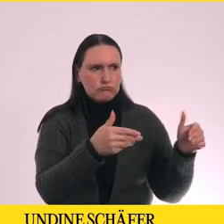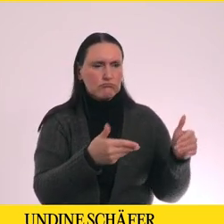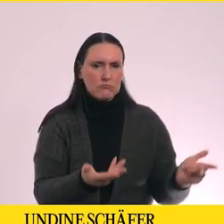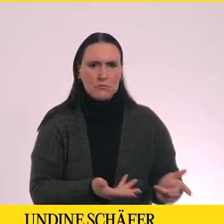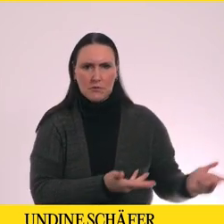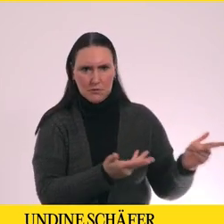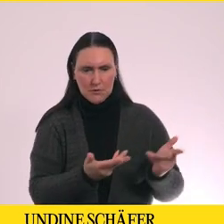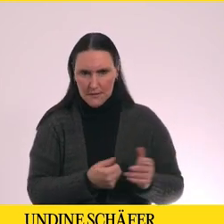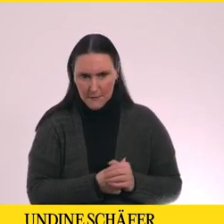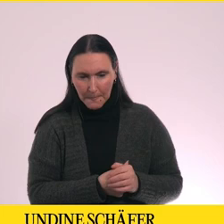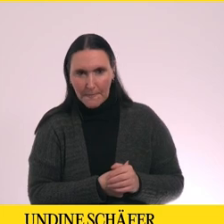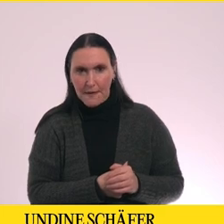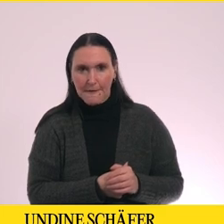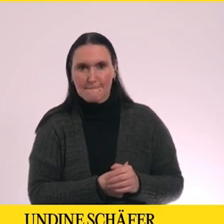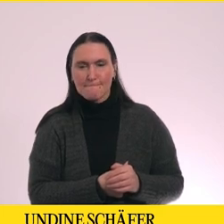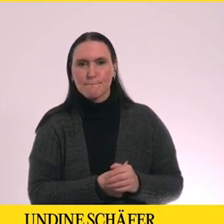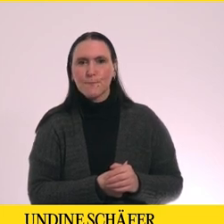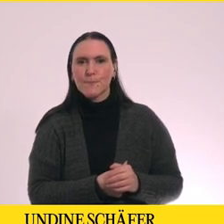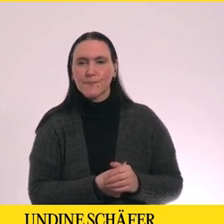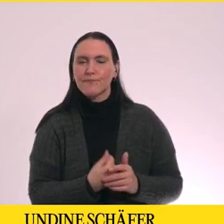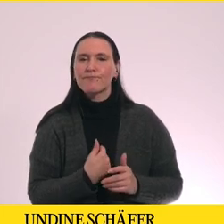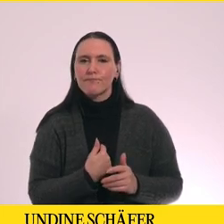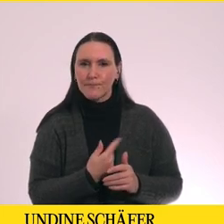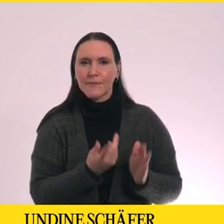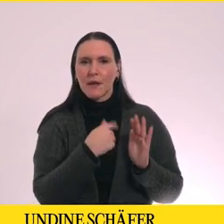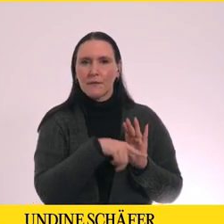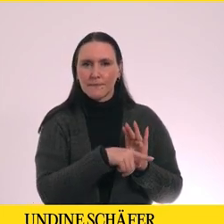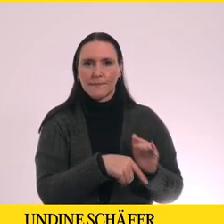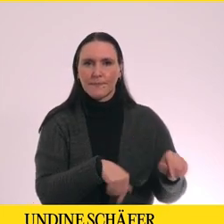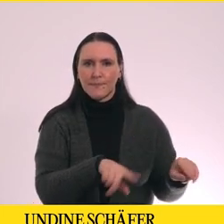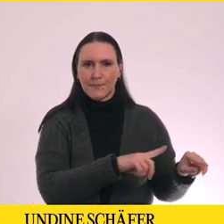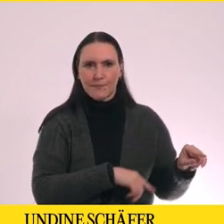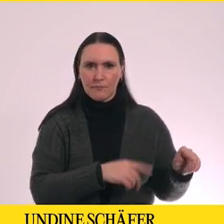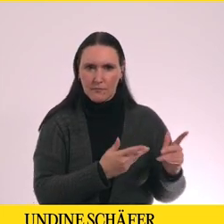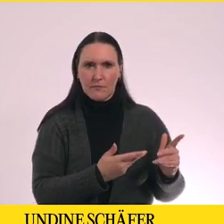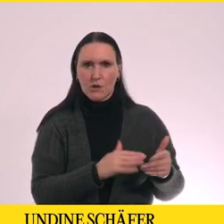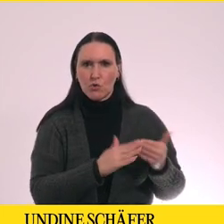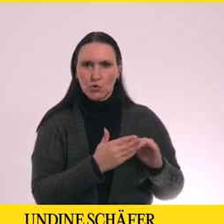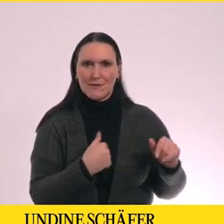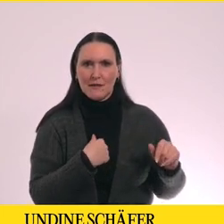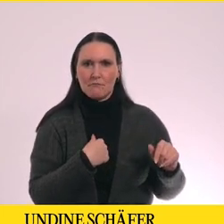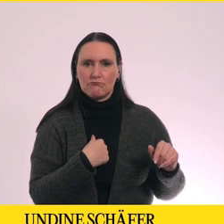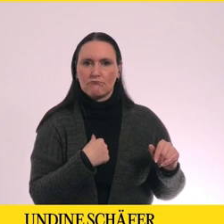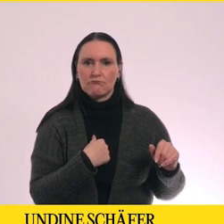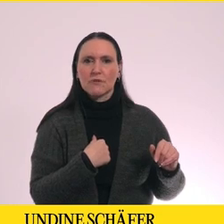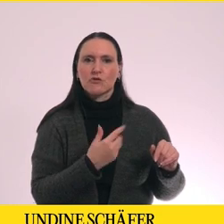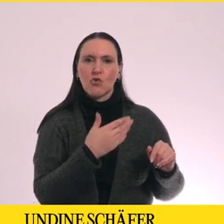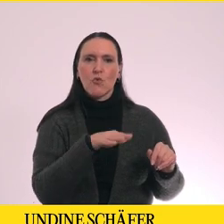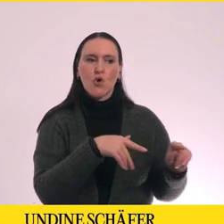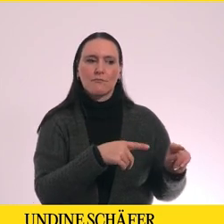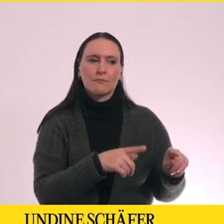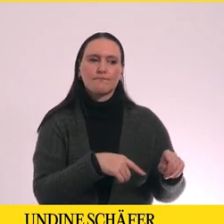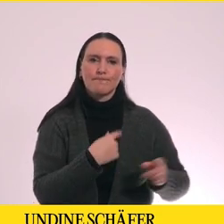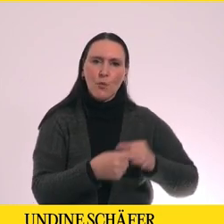strive to make changes kind of at the base of our communities. And I guess that's a good way